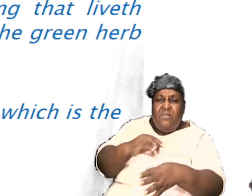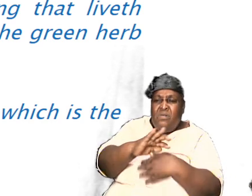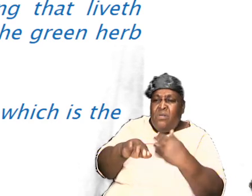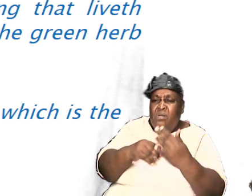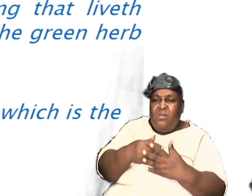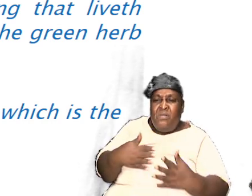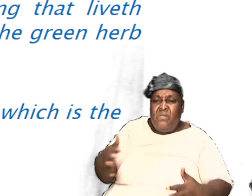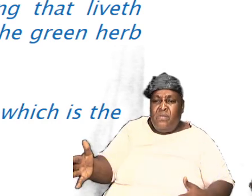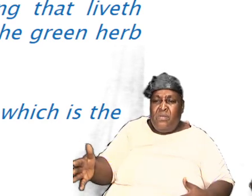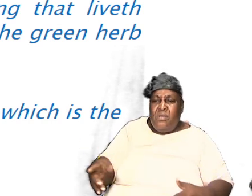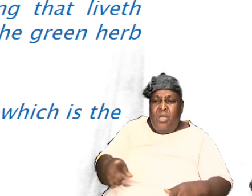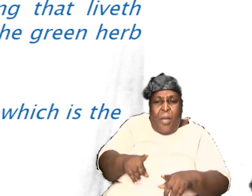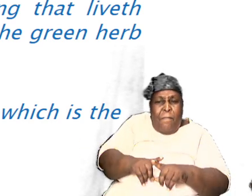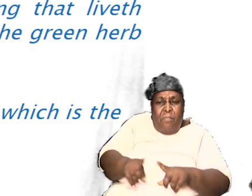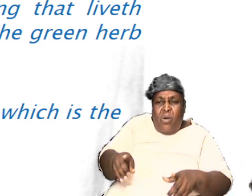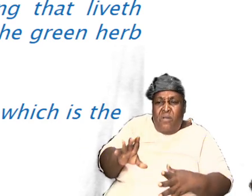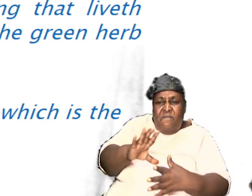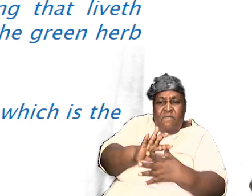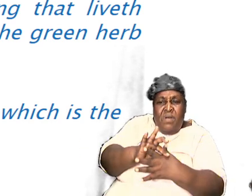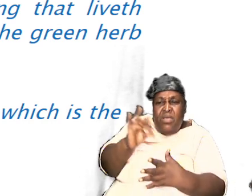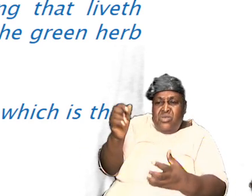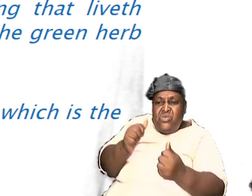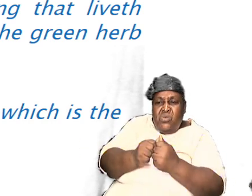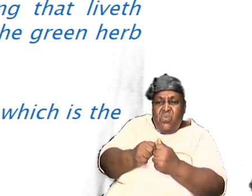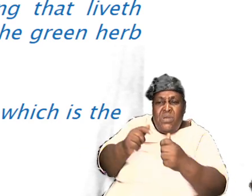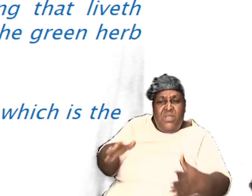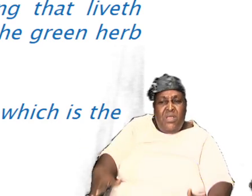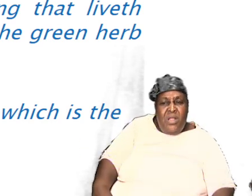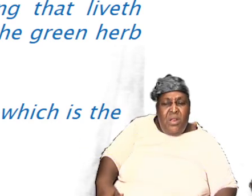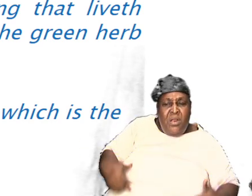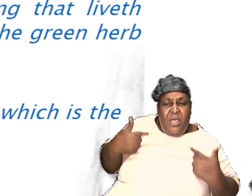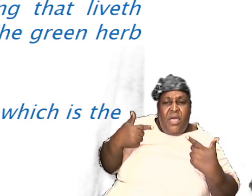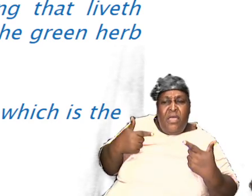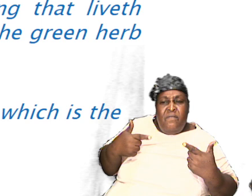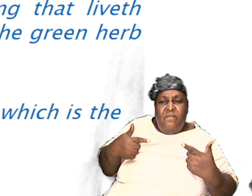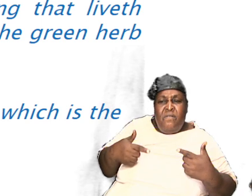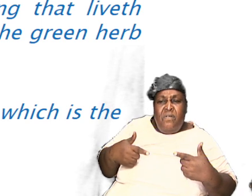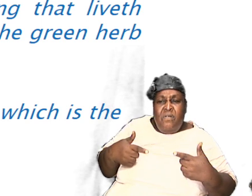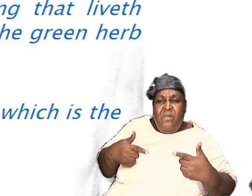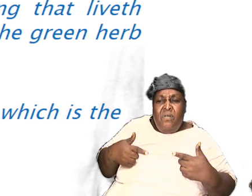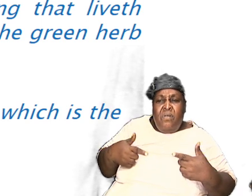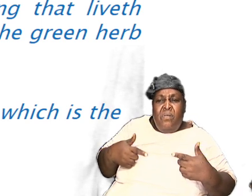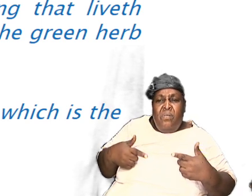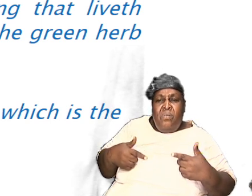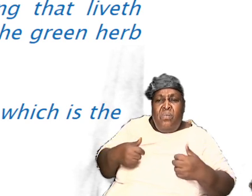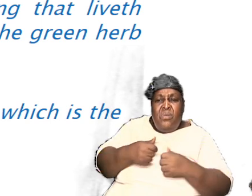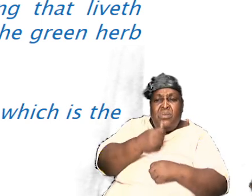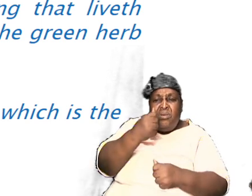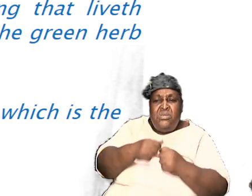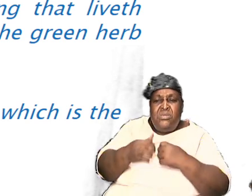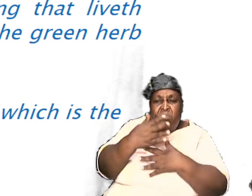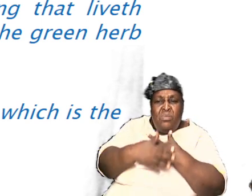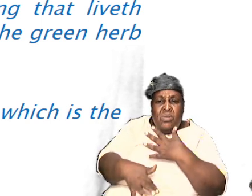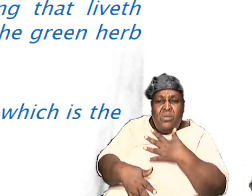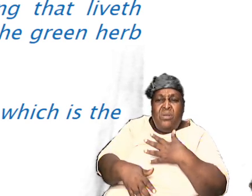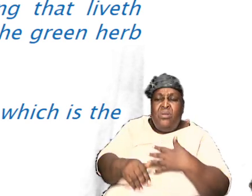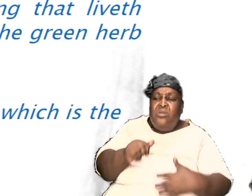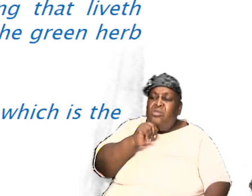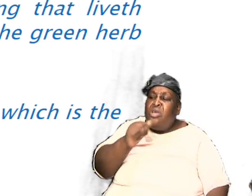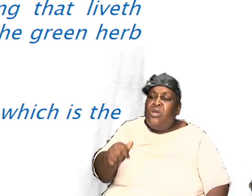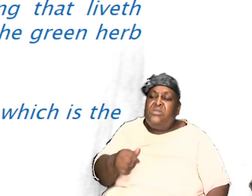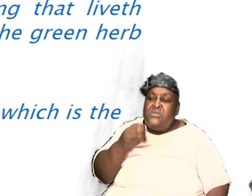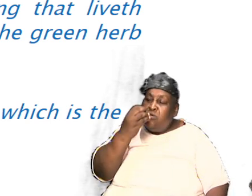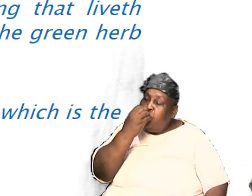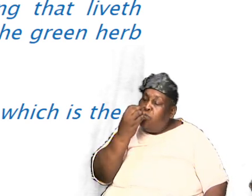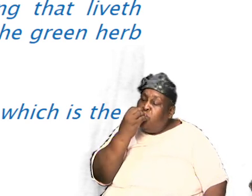But flesh with the life thereof, which is the blood thereof, shall he not eat.